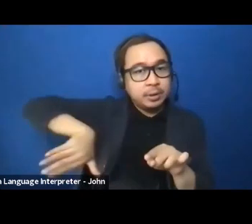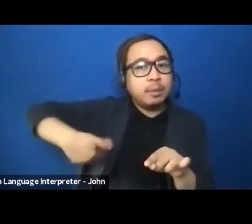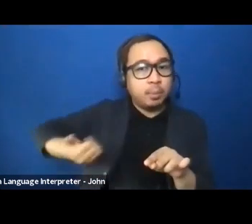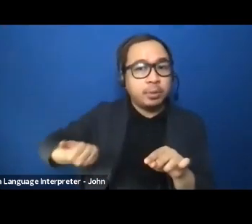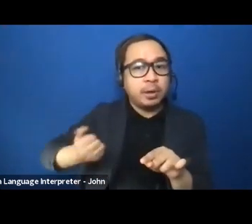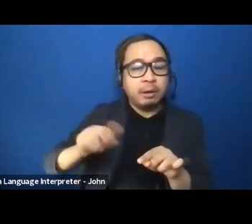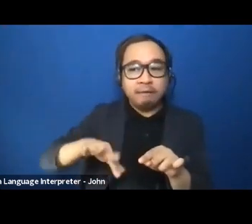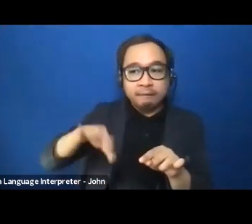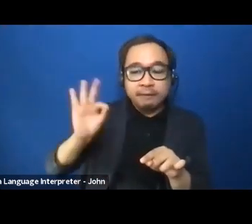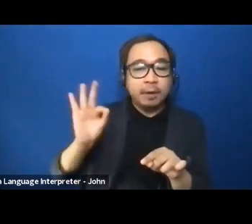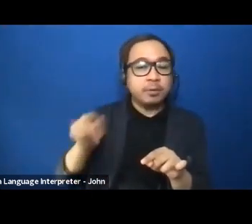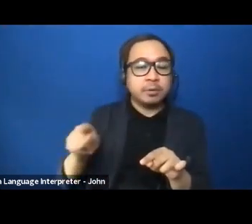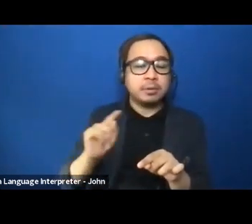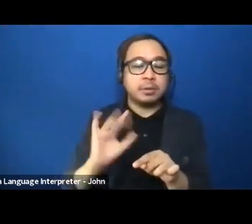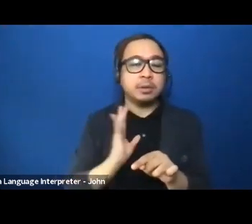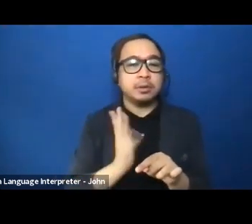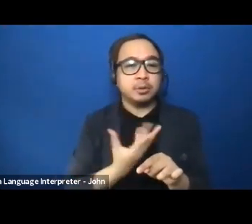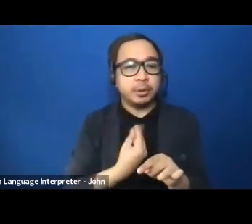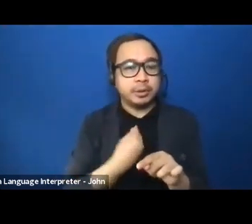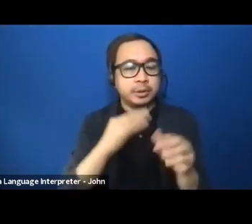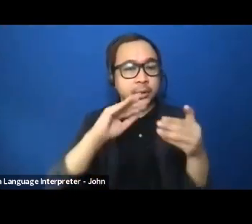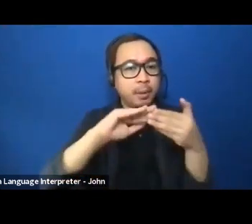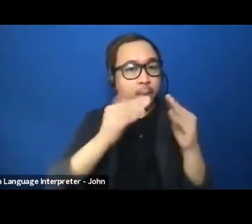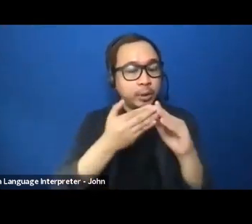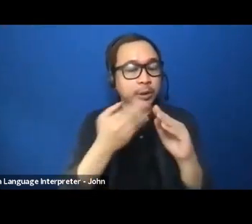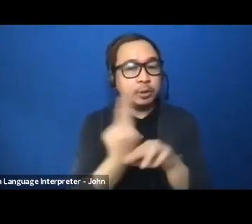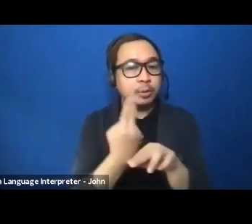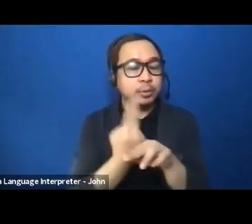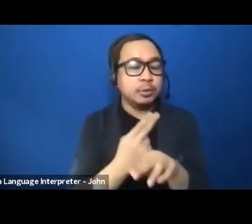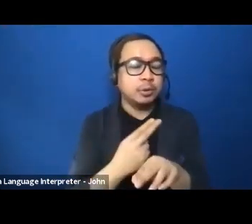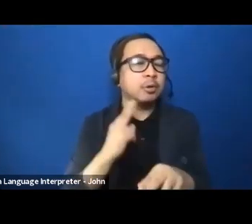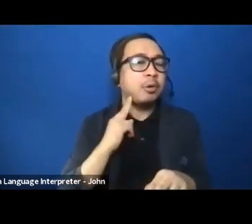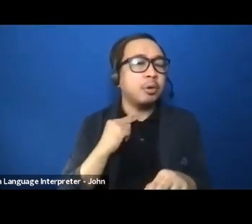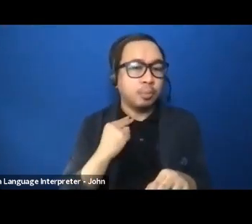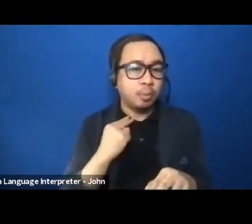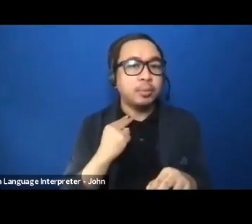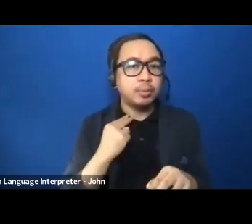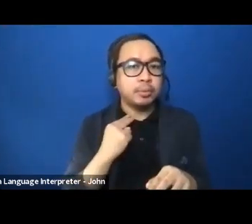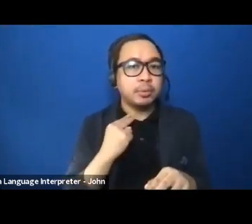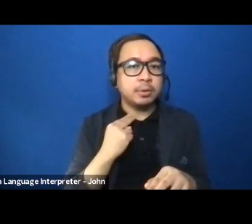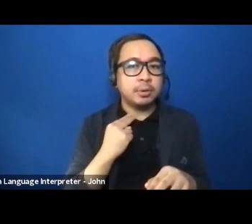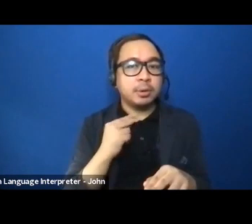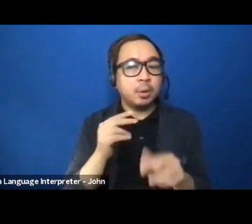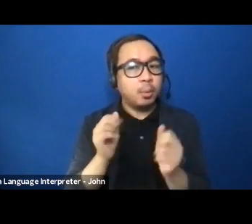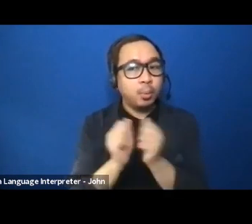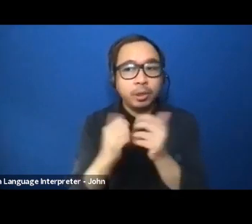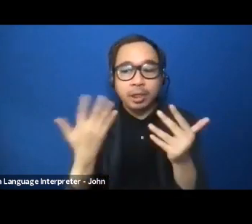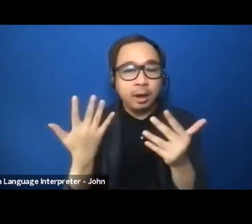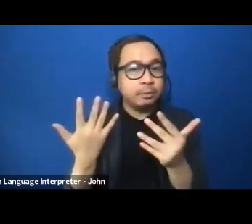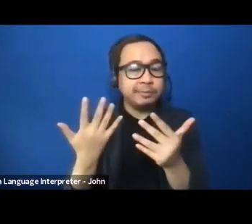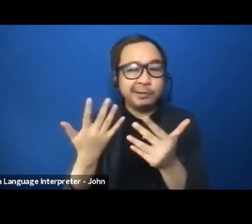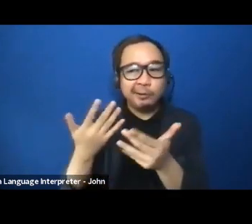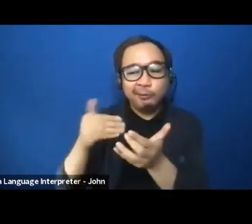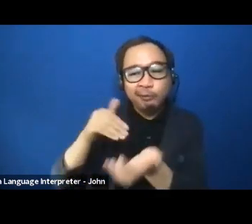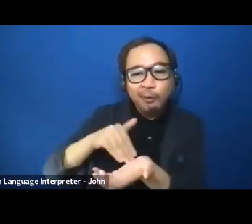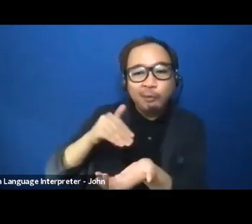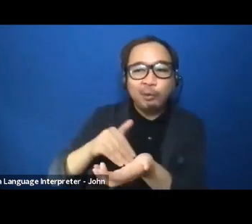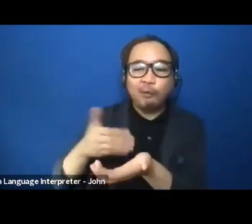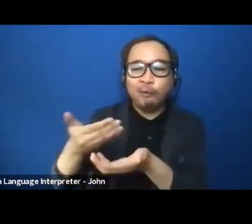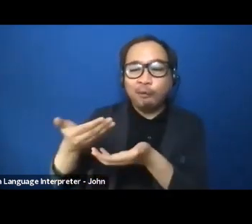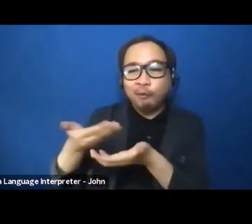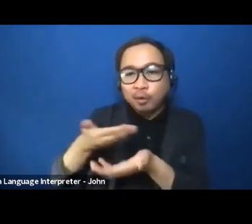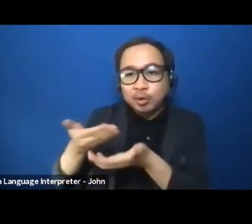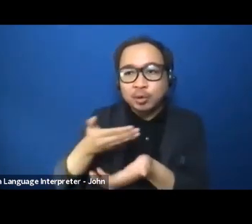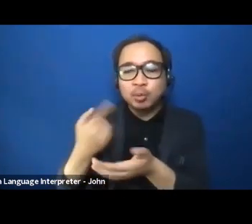trans community using hormone without consultation and just hearsay from their